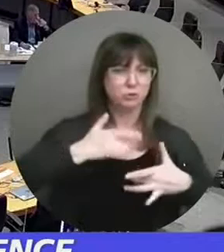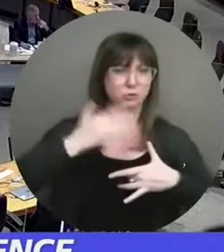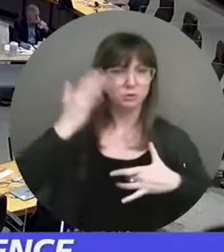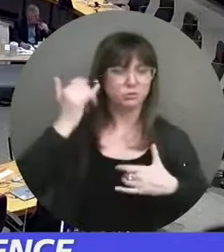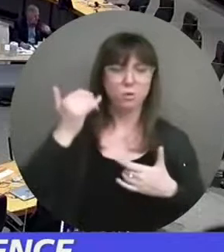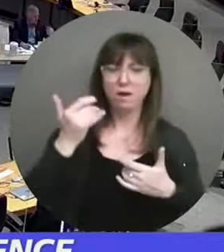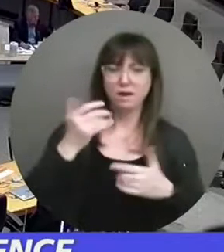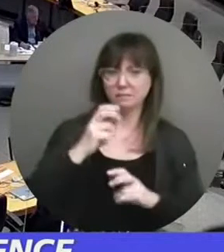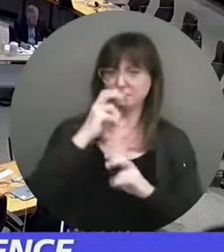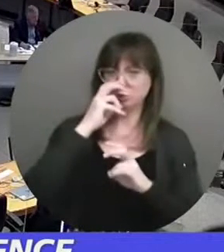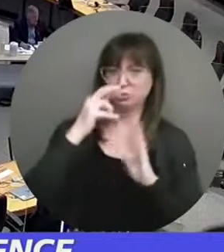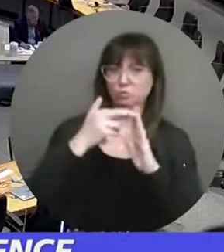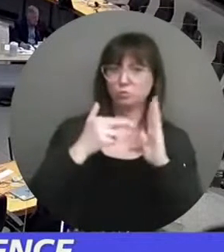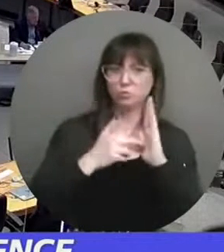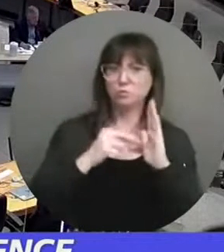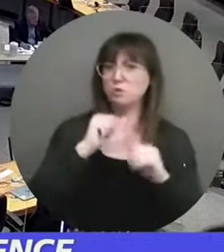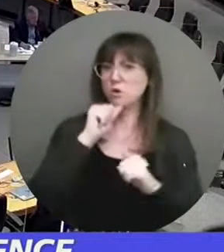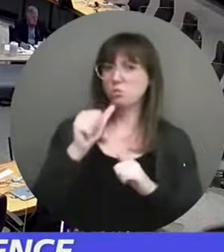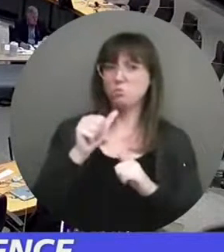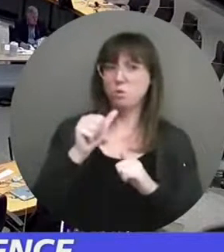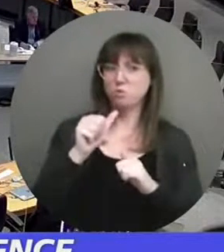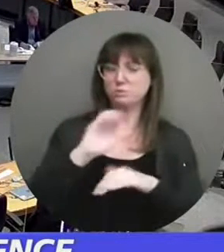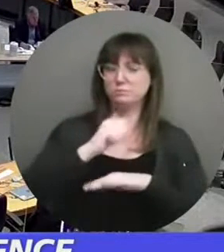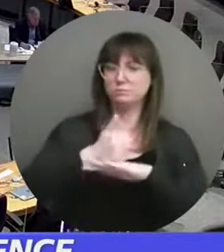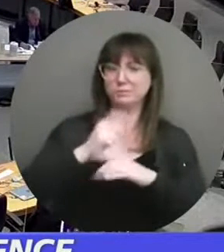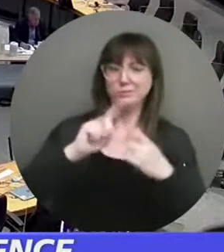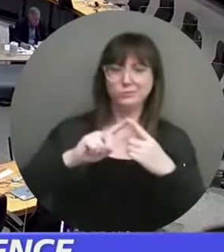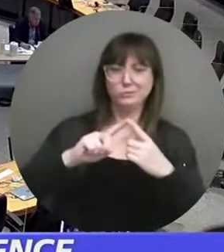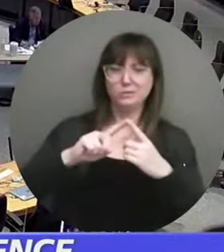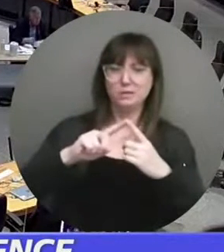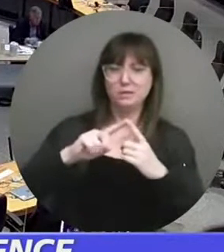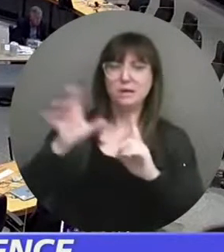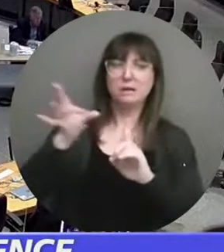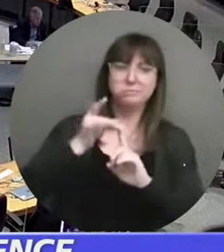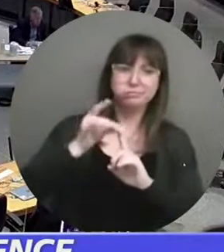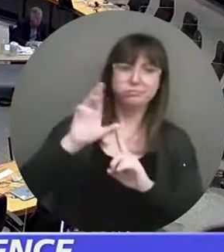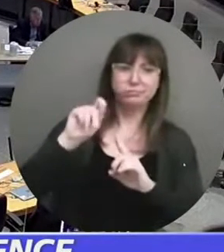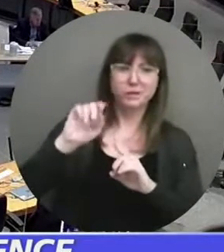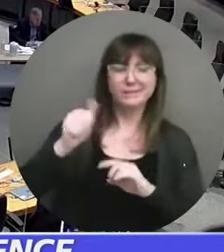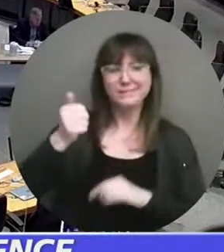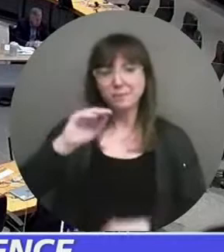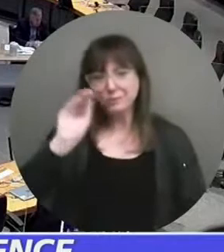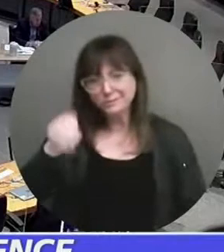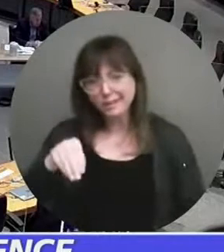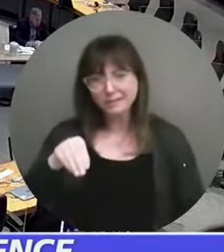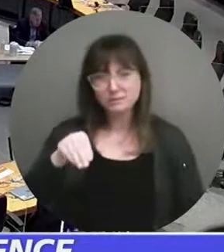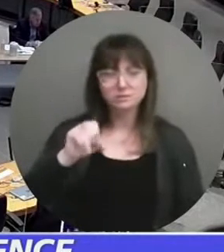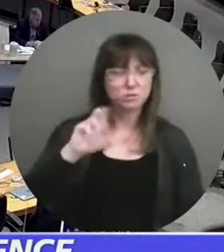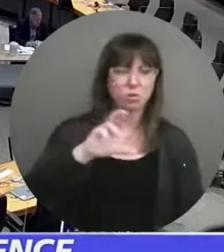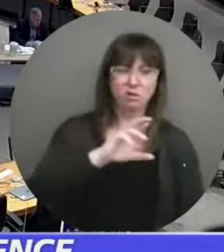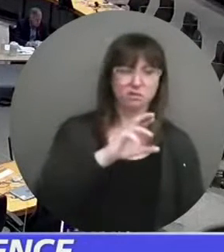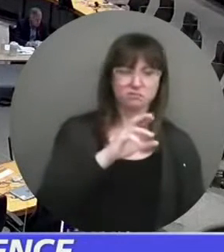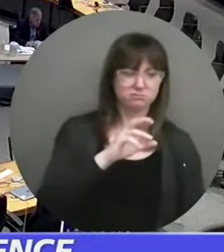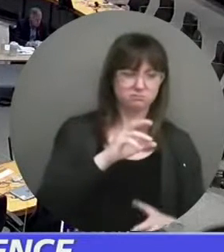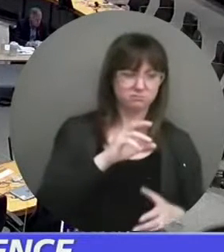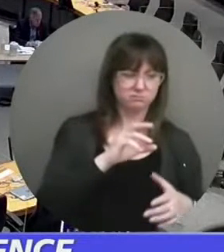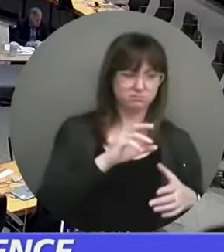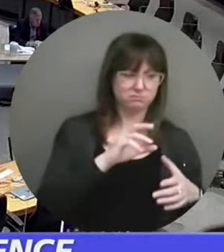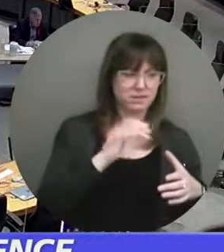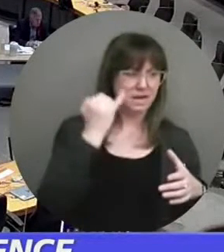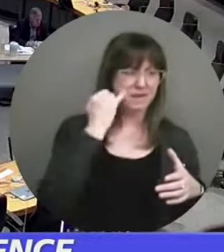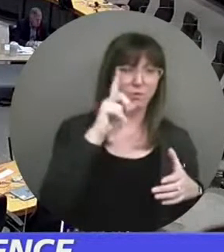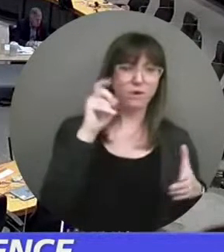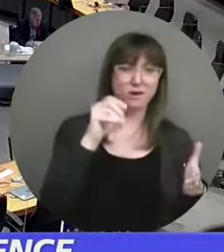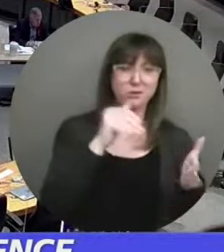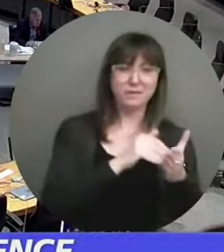until the positivity rate is 10% or 100 cases per 100,000 residents a